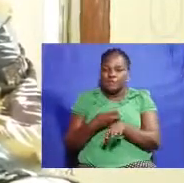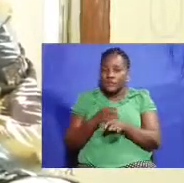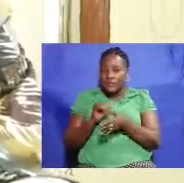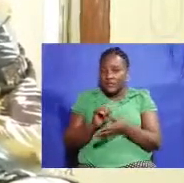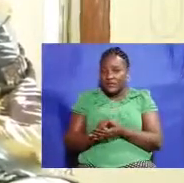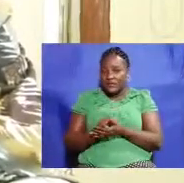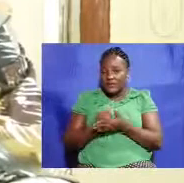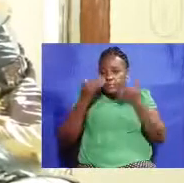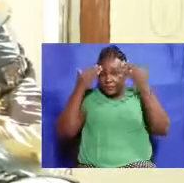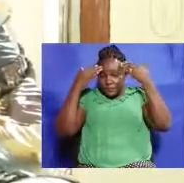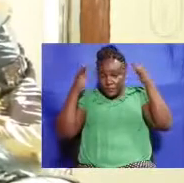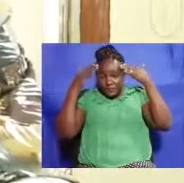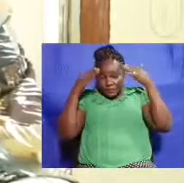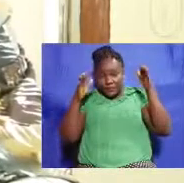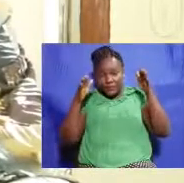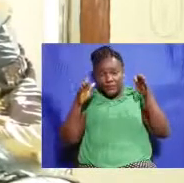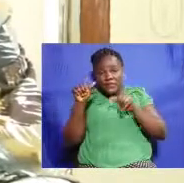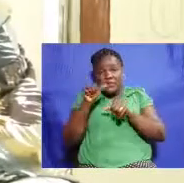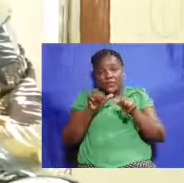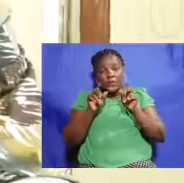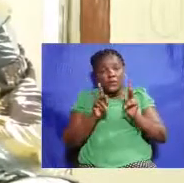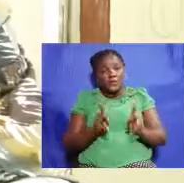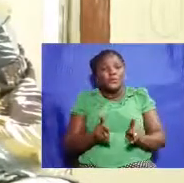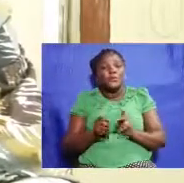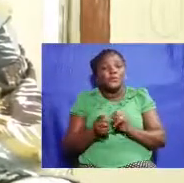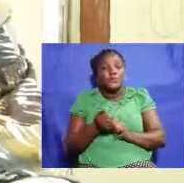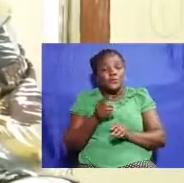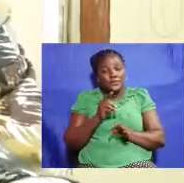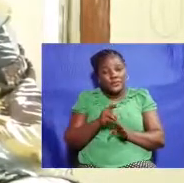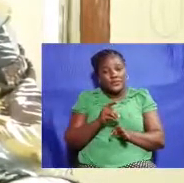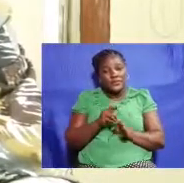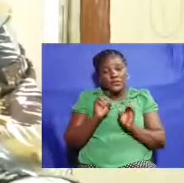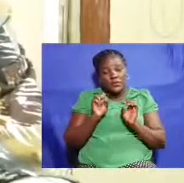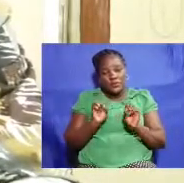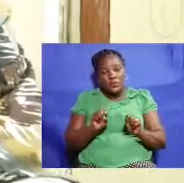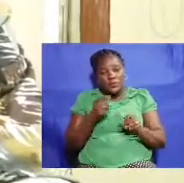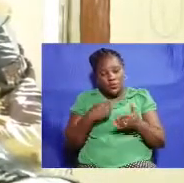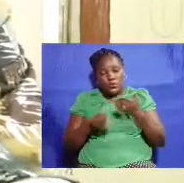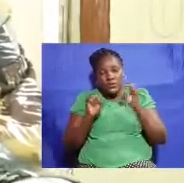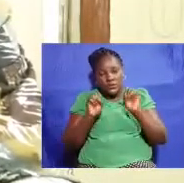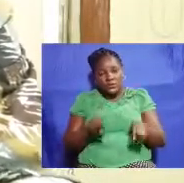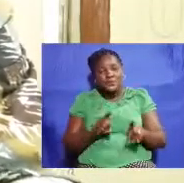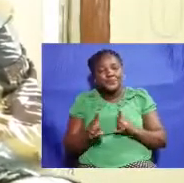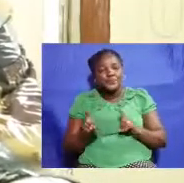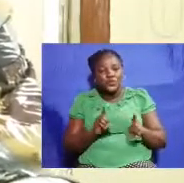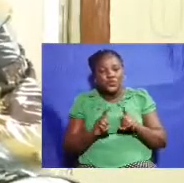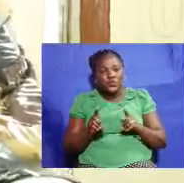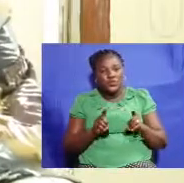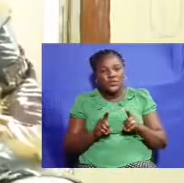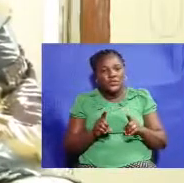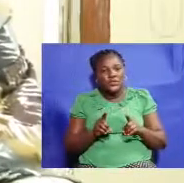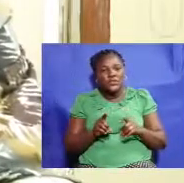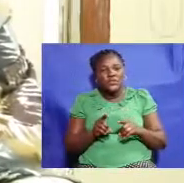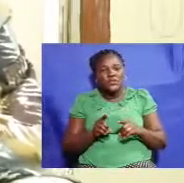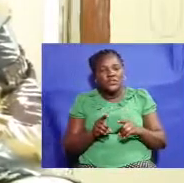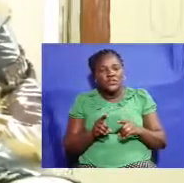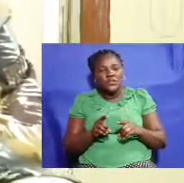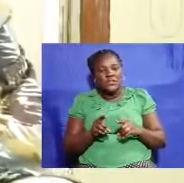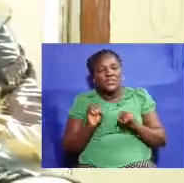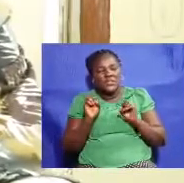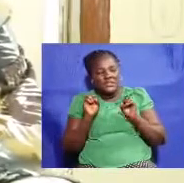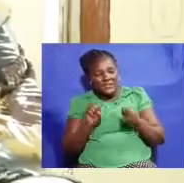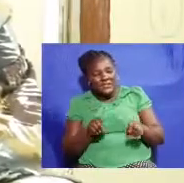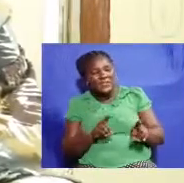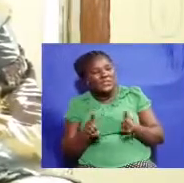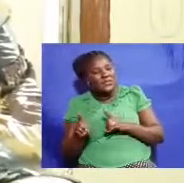has raised awareness about people with disability and what they are capable of doing, to the extent that they are also productive people